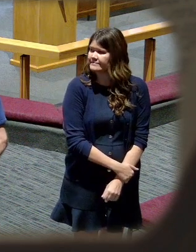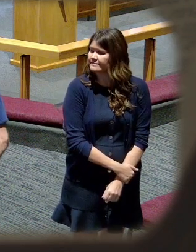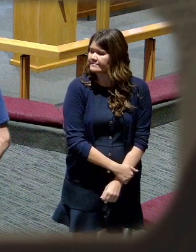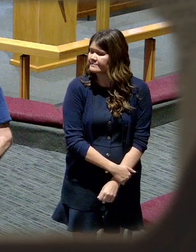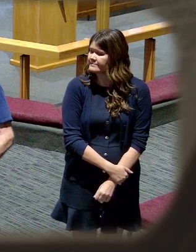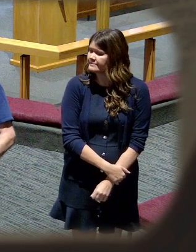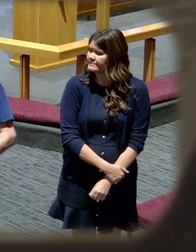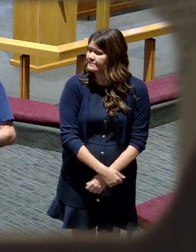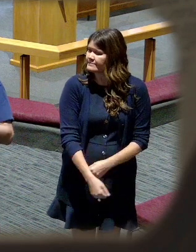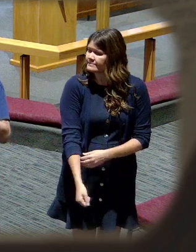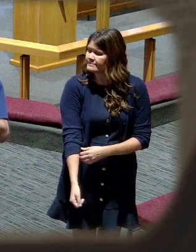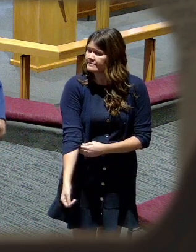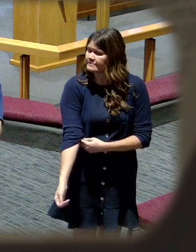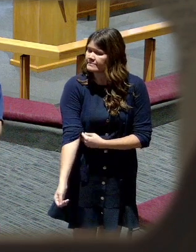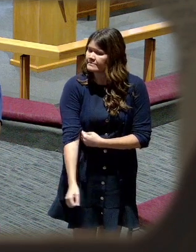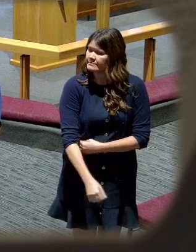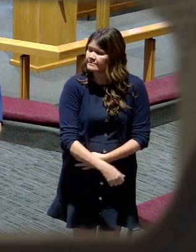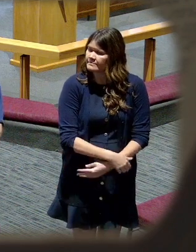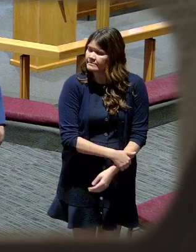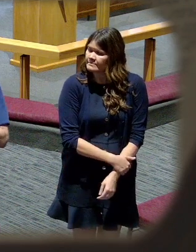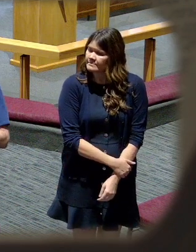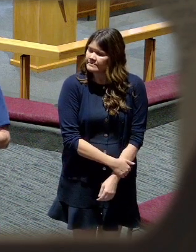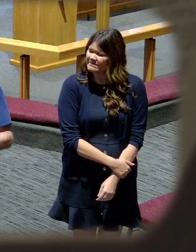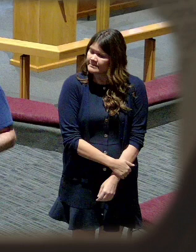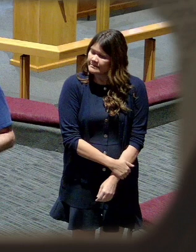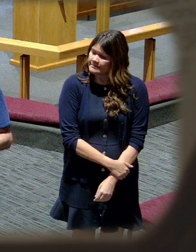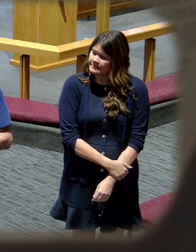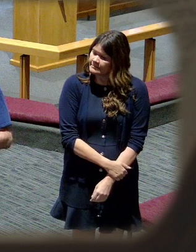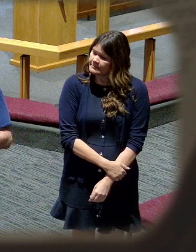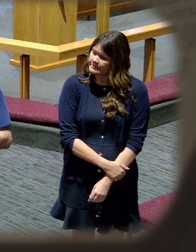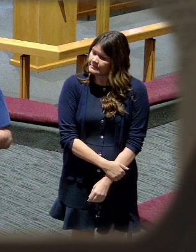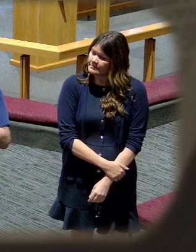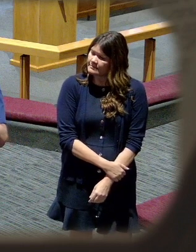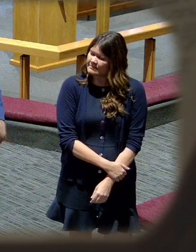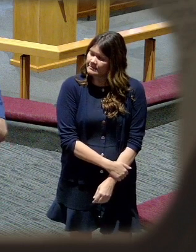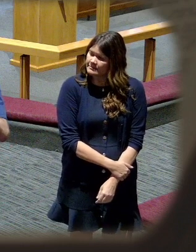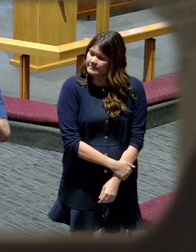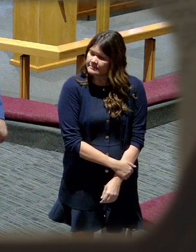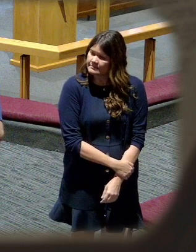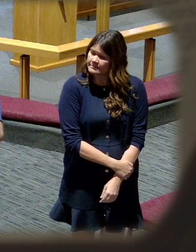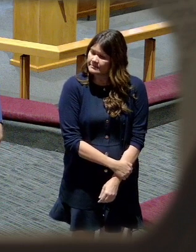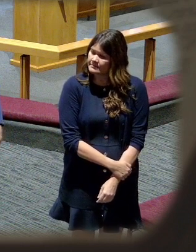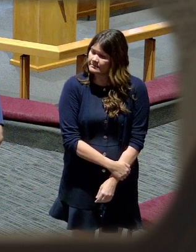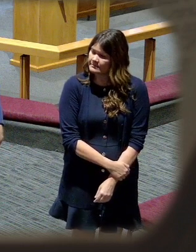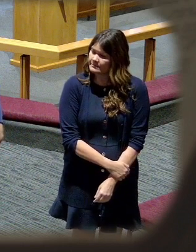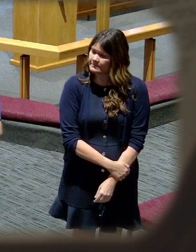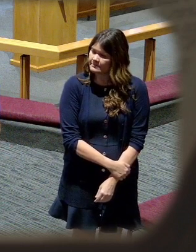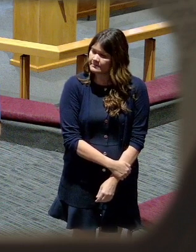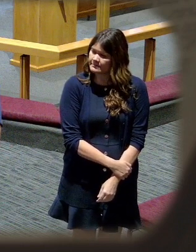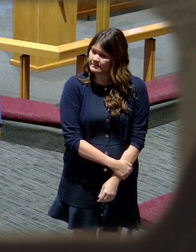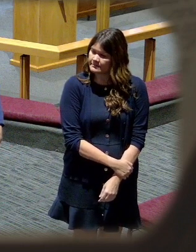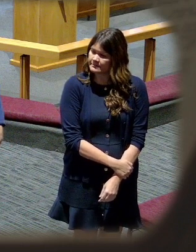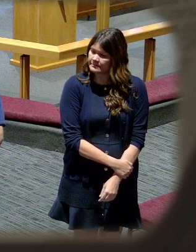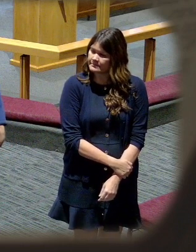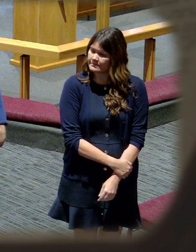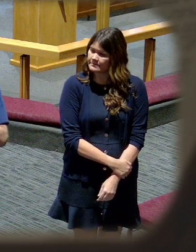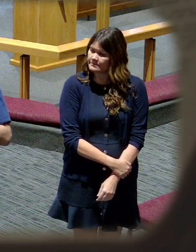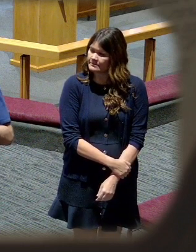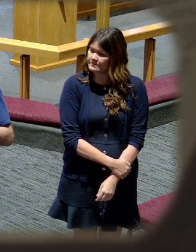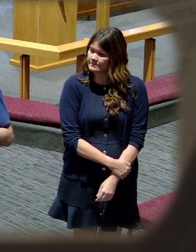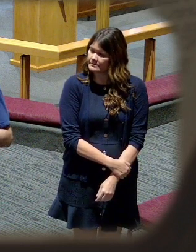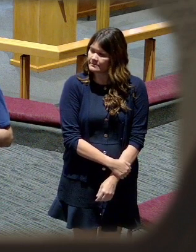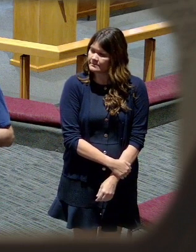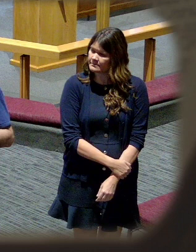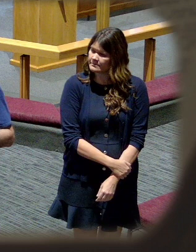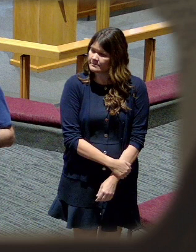I believe that Jesus Christ, true God, begotten of the Father from eternity, and also true